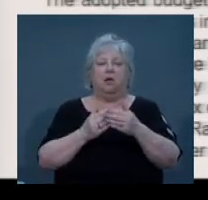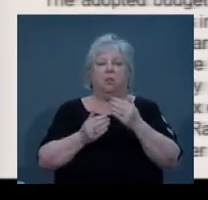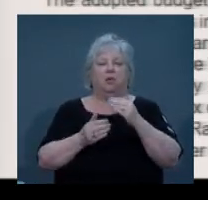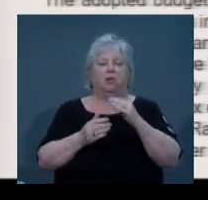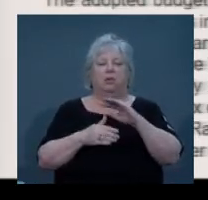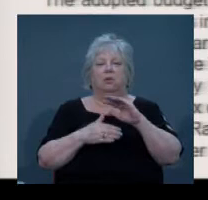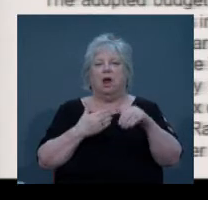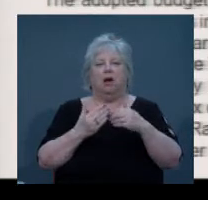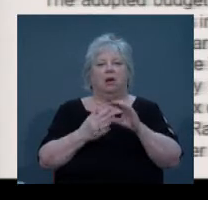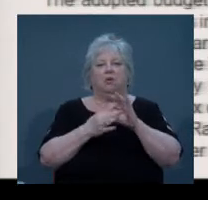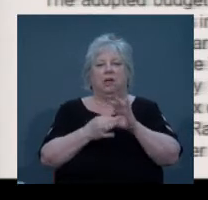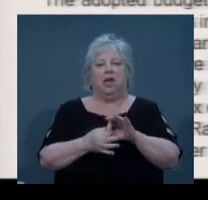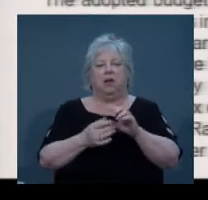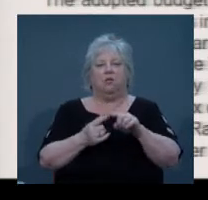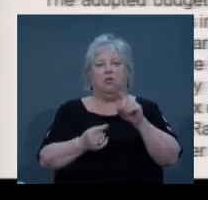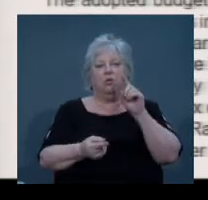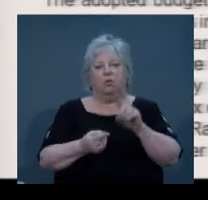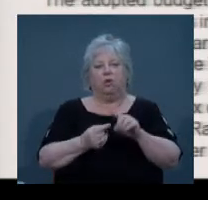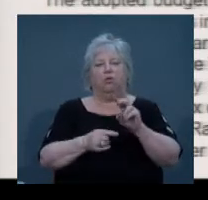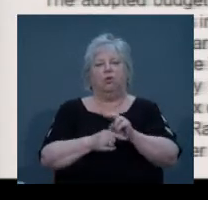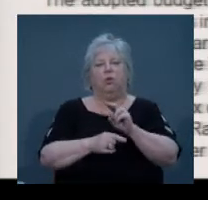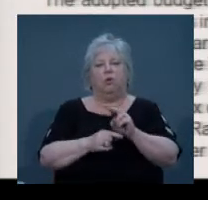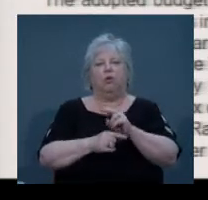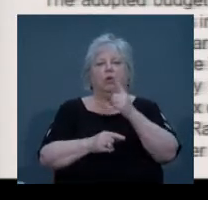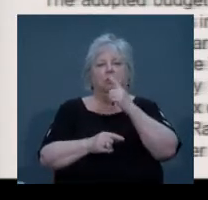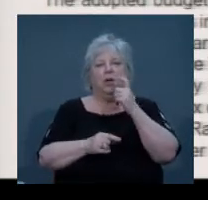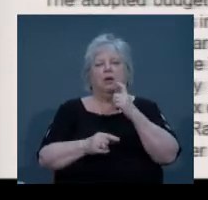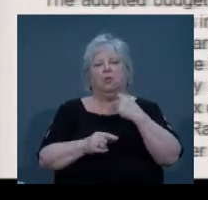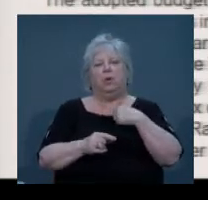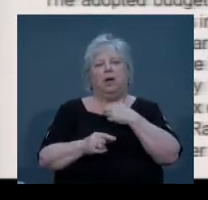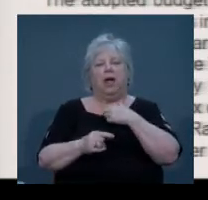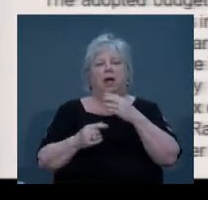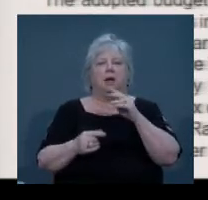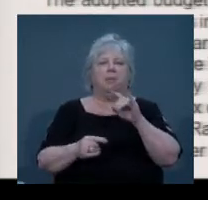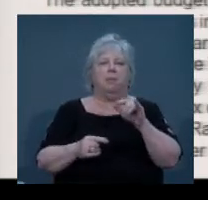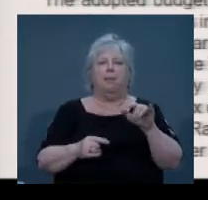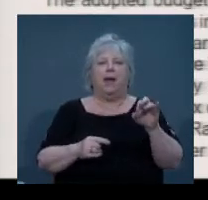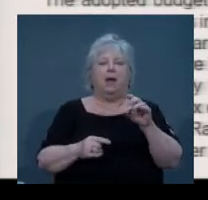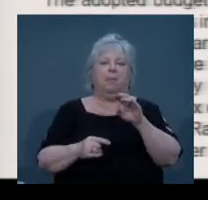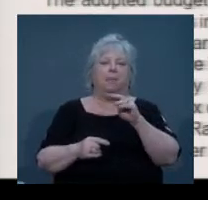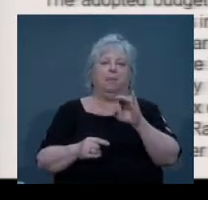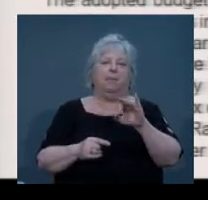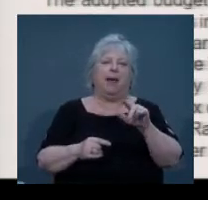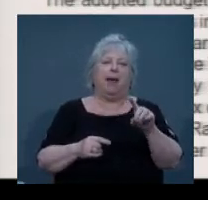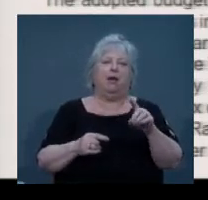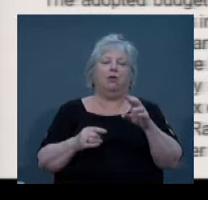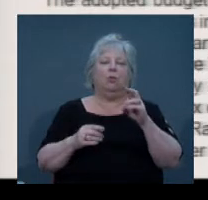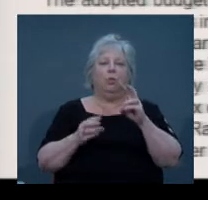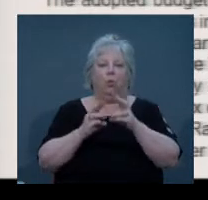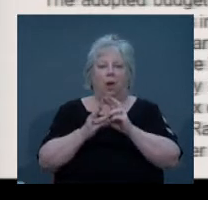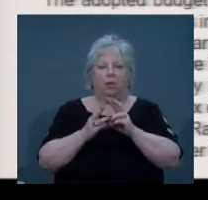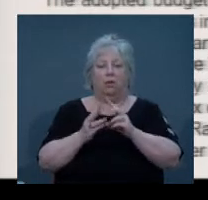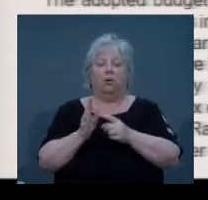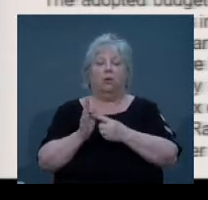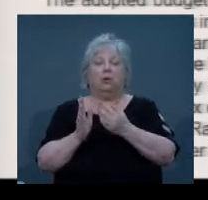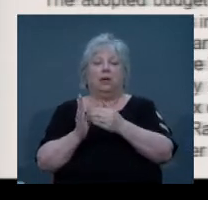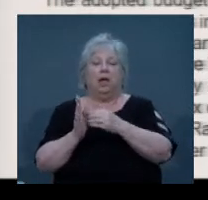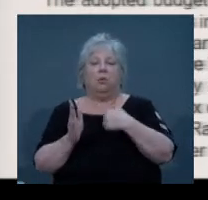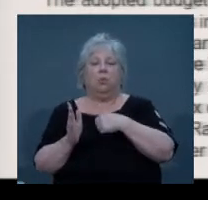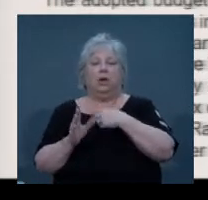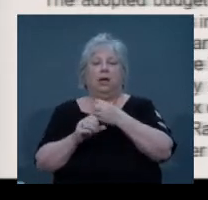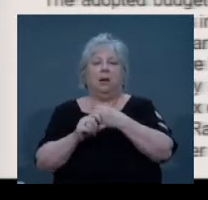entirely related to the reduced usage because we had such mild weather. Once again, we get a monthly forecast from the